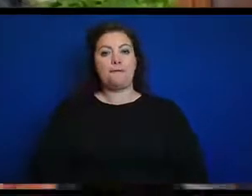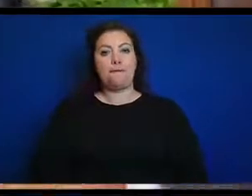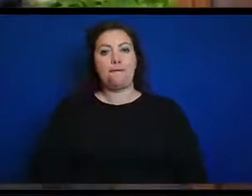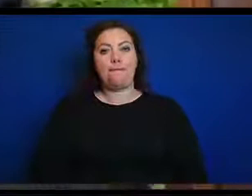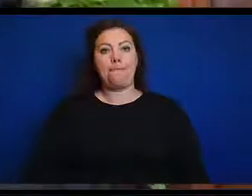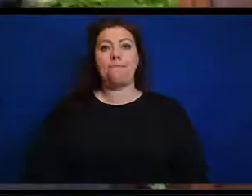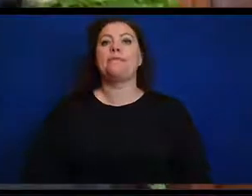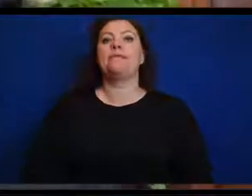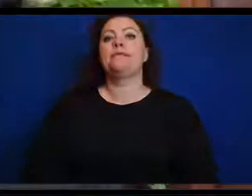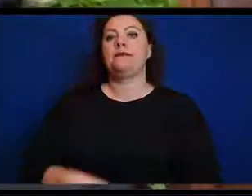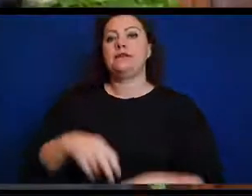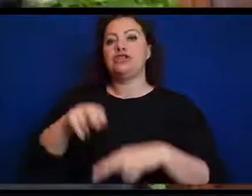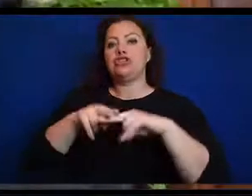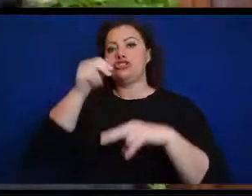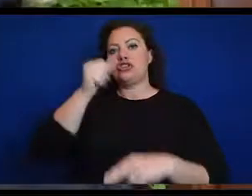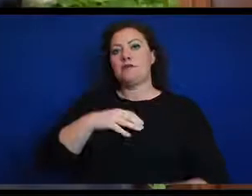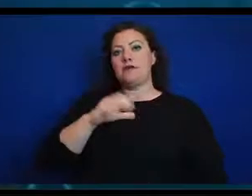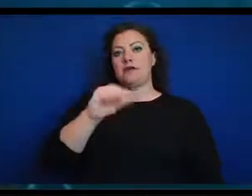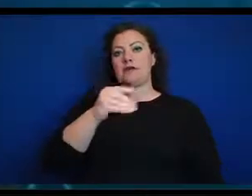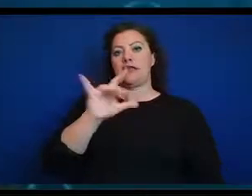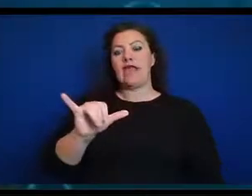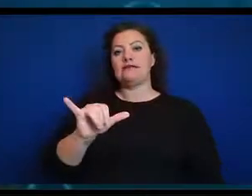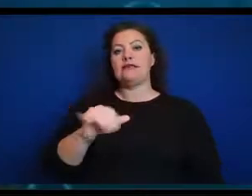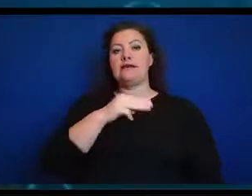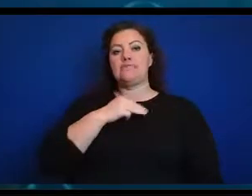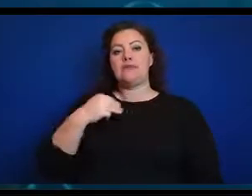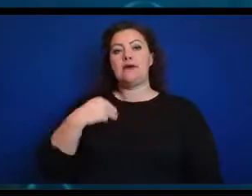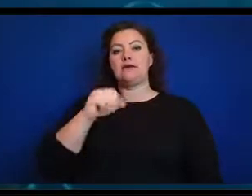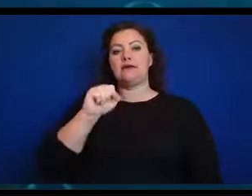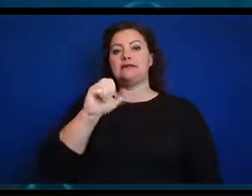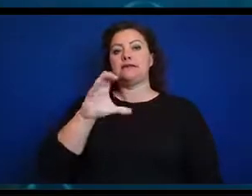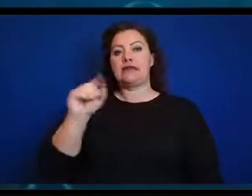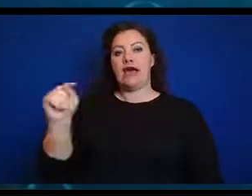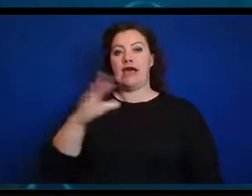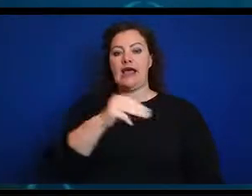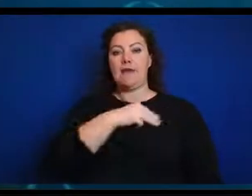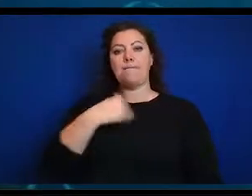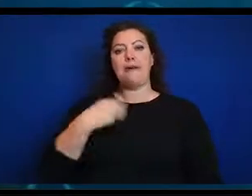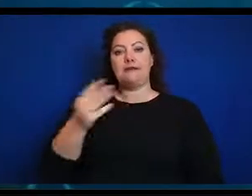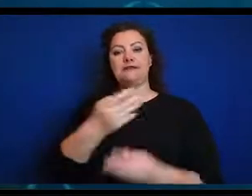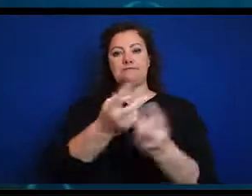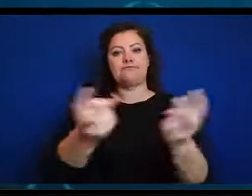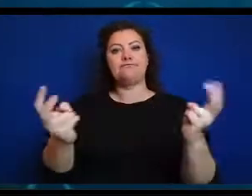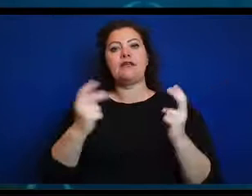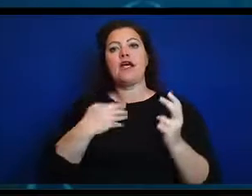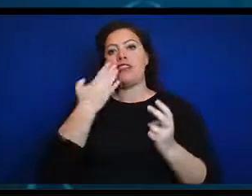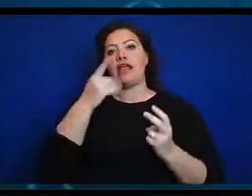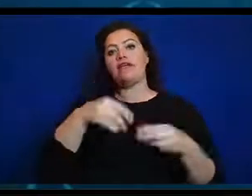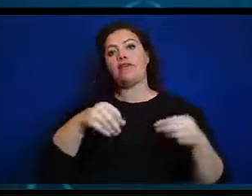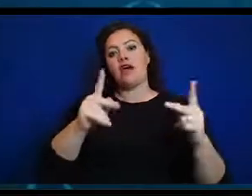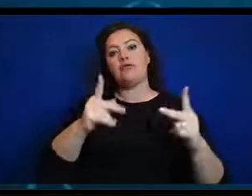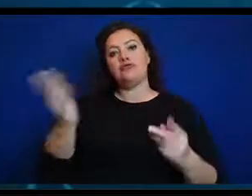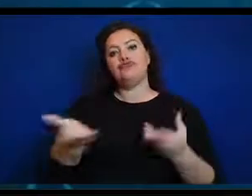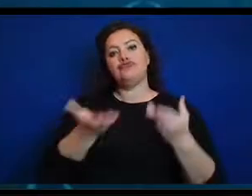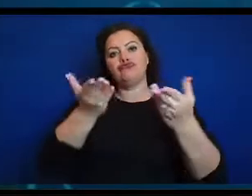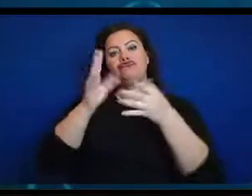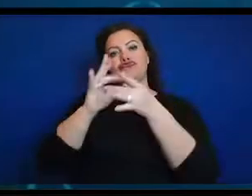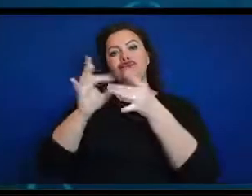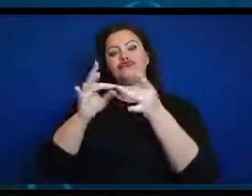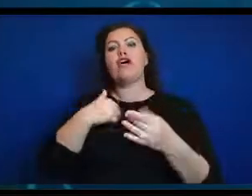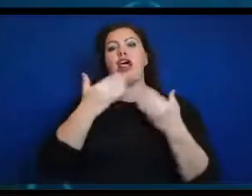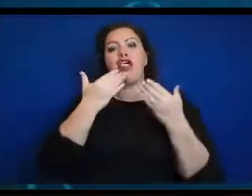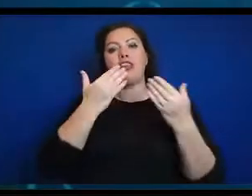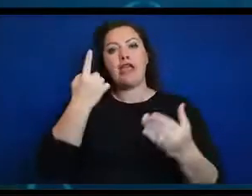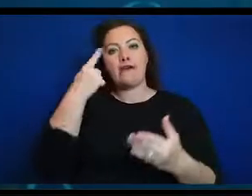Chairman Casey, Ranking Member Scott, and members of the committee, thank you for the opportunity to appear before you. I applaud the committee for hosting this